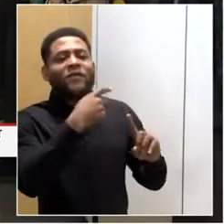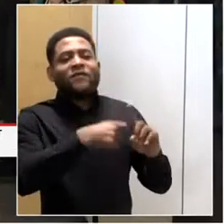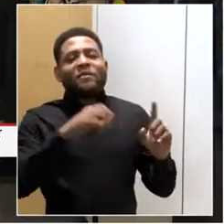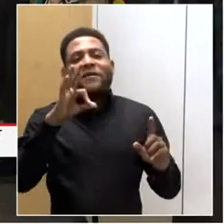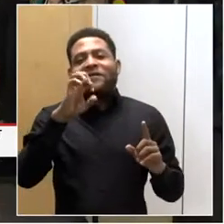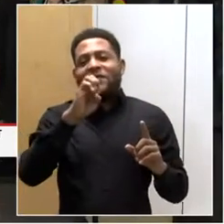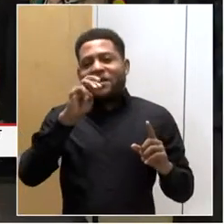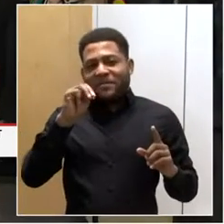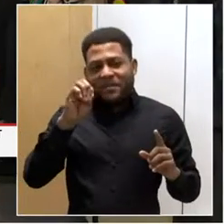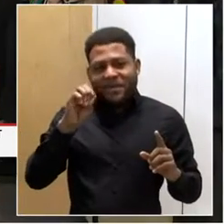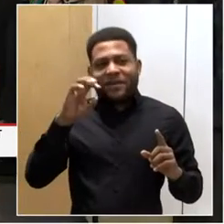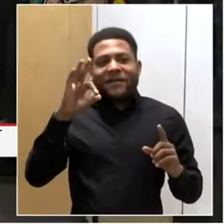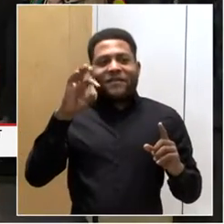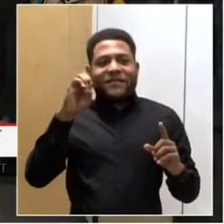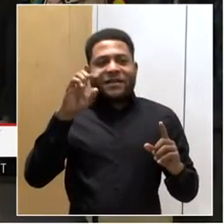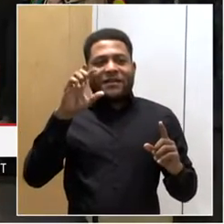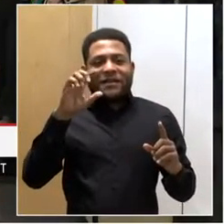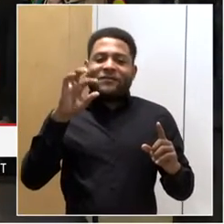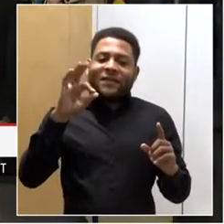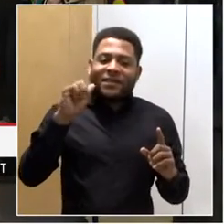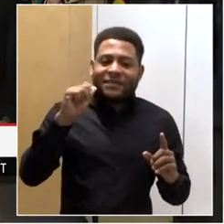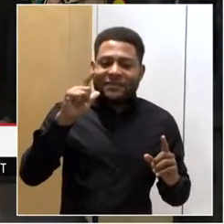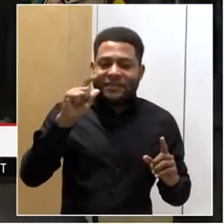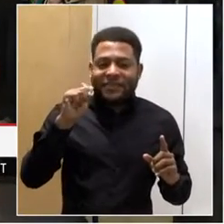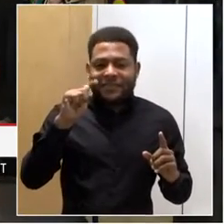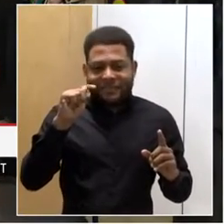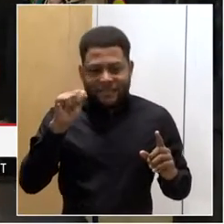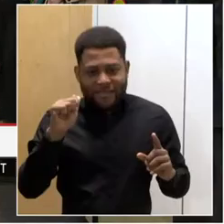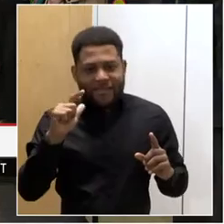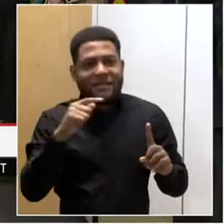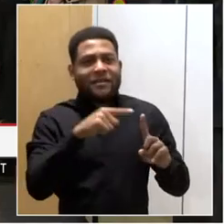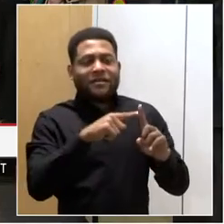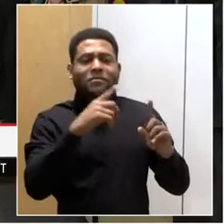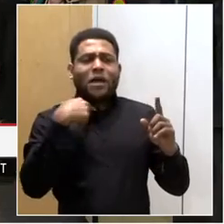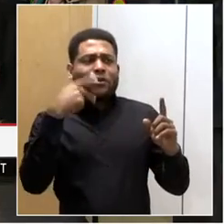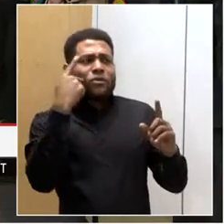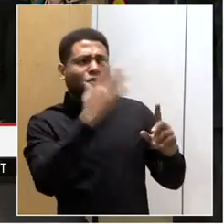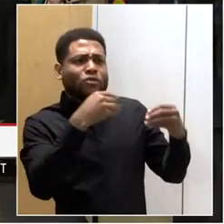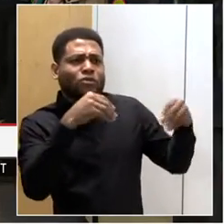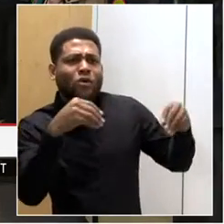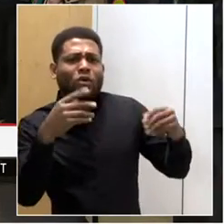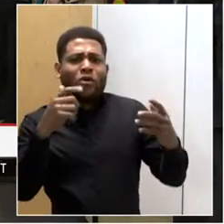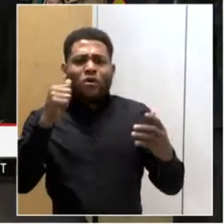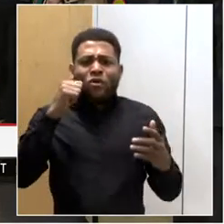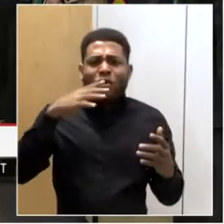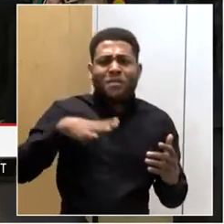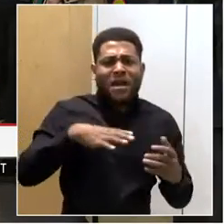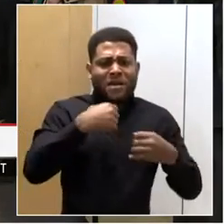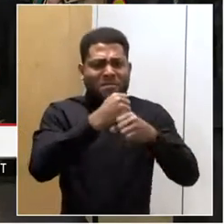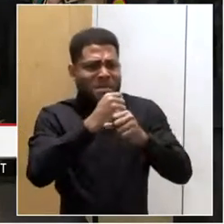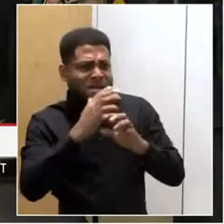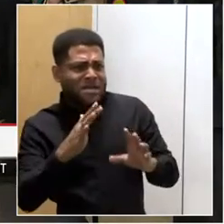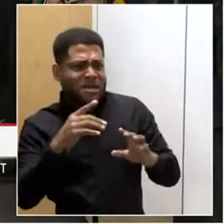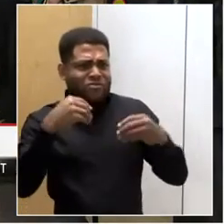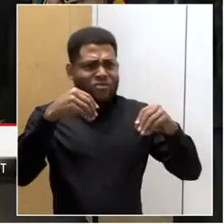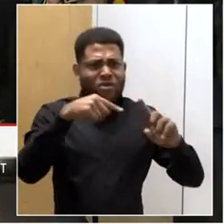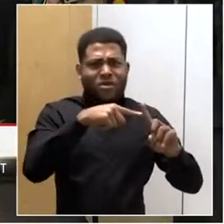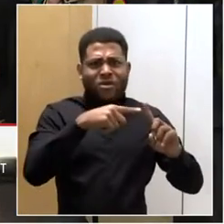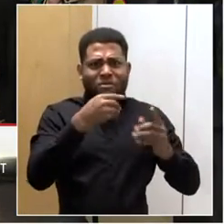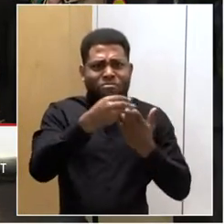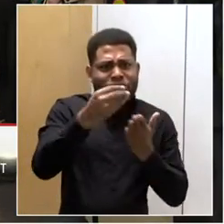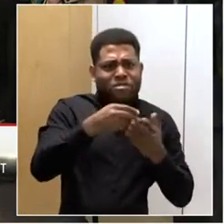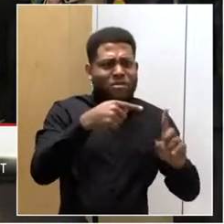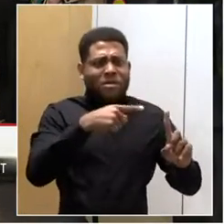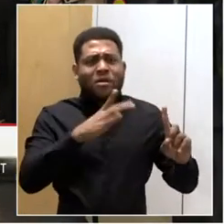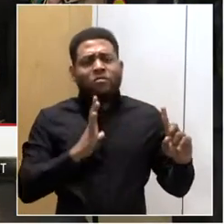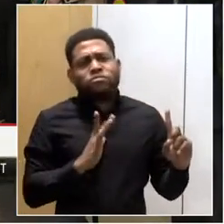I got a chance to visit her store. I got a chance to meet a lot of the women makers whose products are sold in her store when she